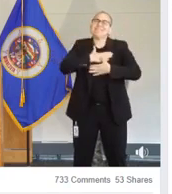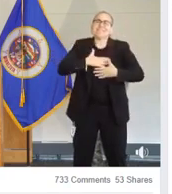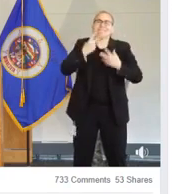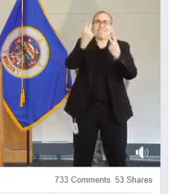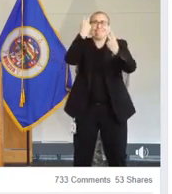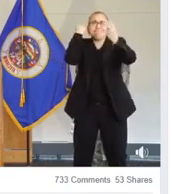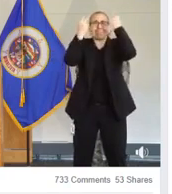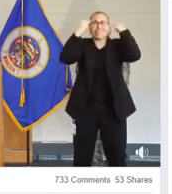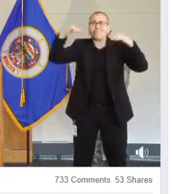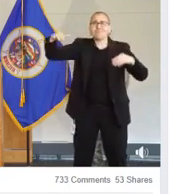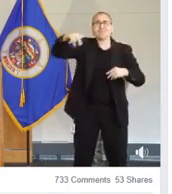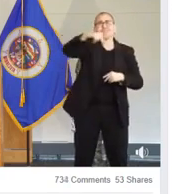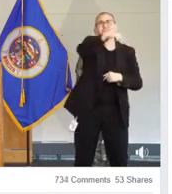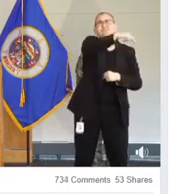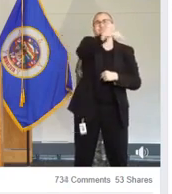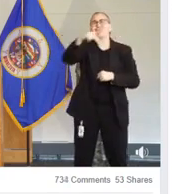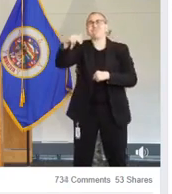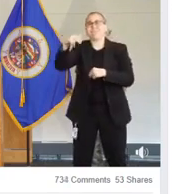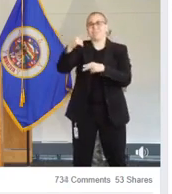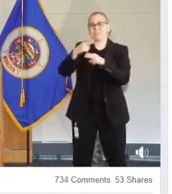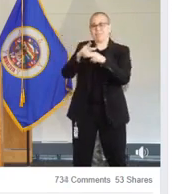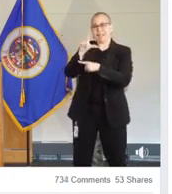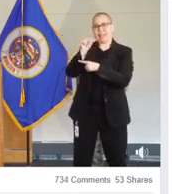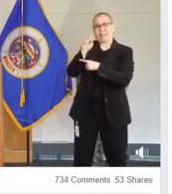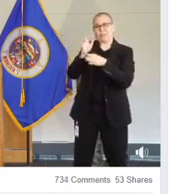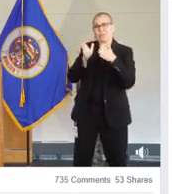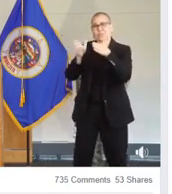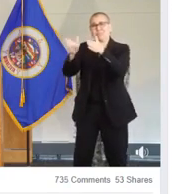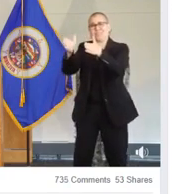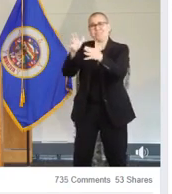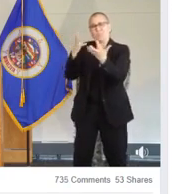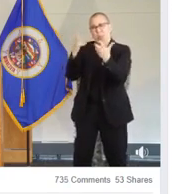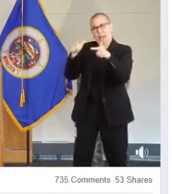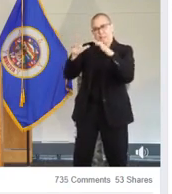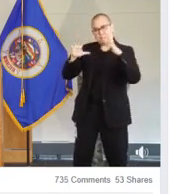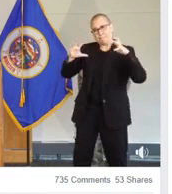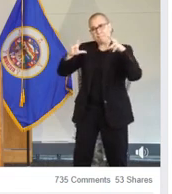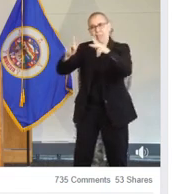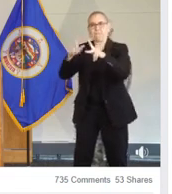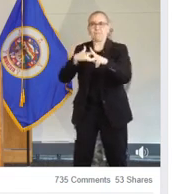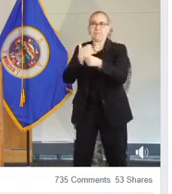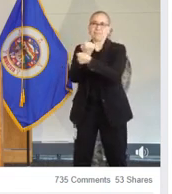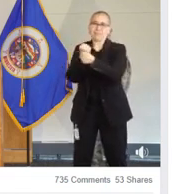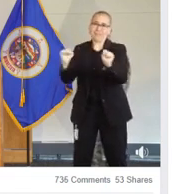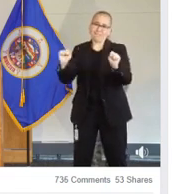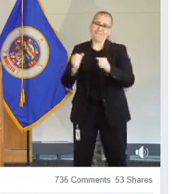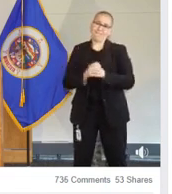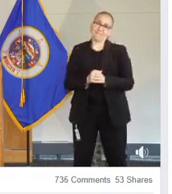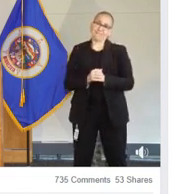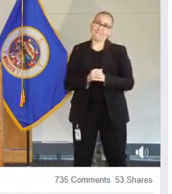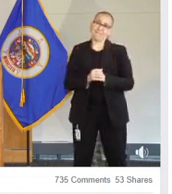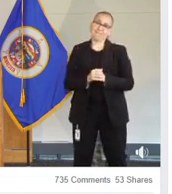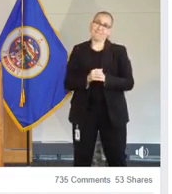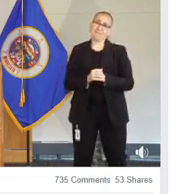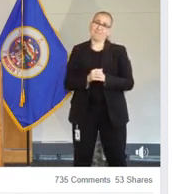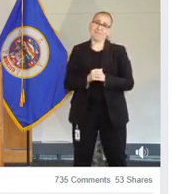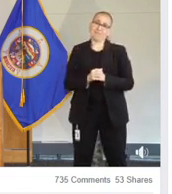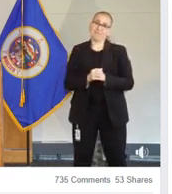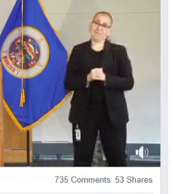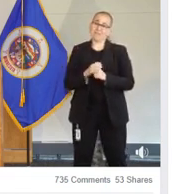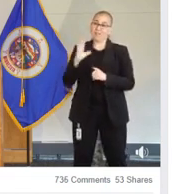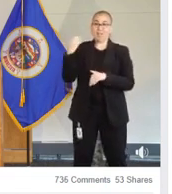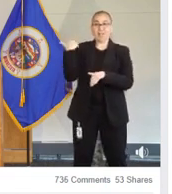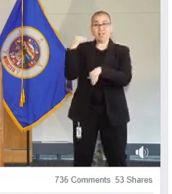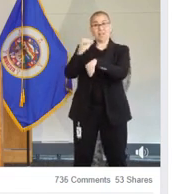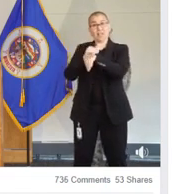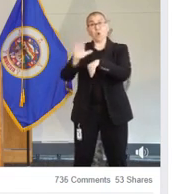businesses can be safe again. But I want to be clear that if the message was this